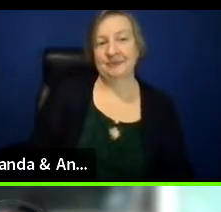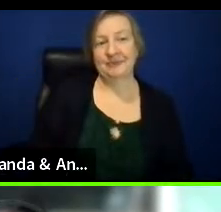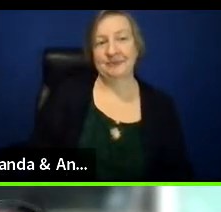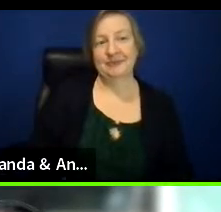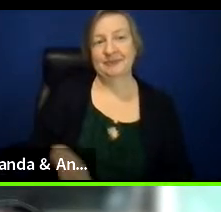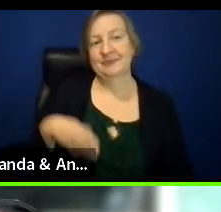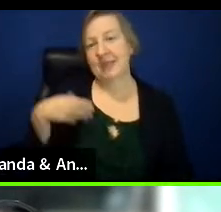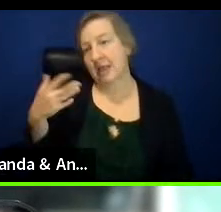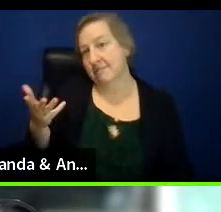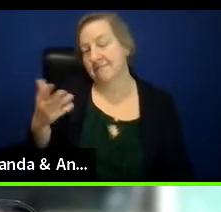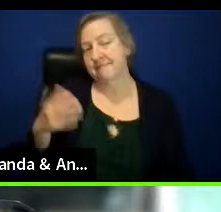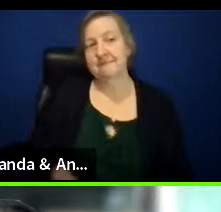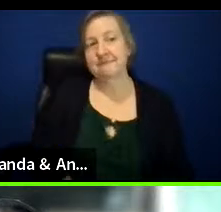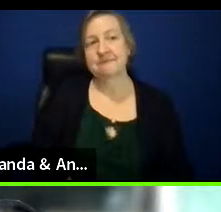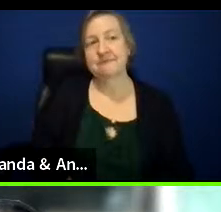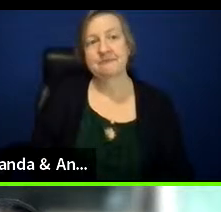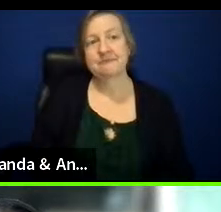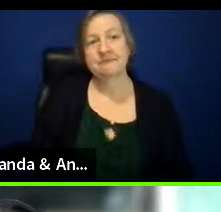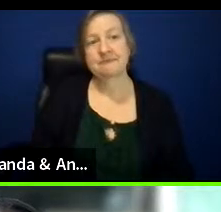I